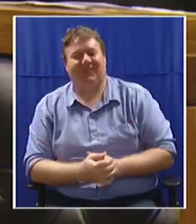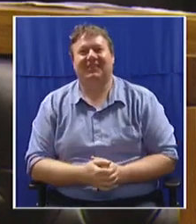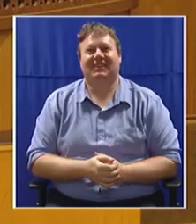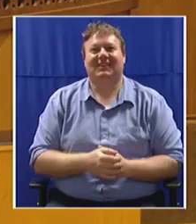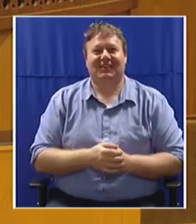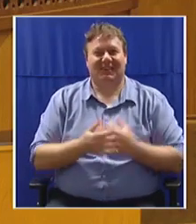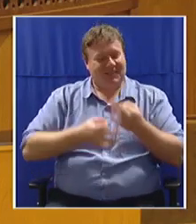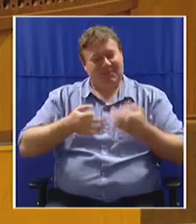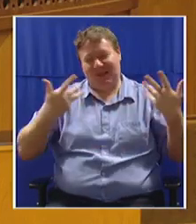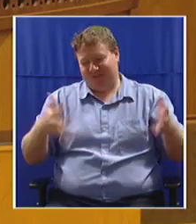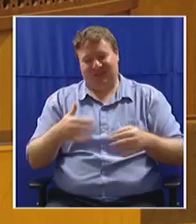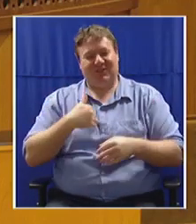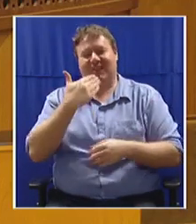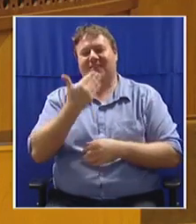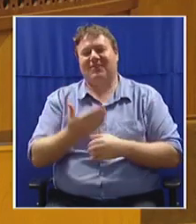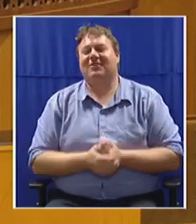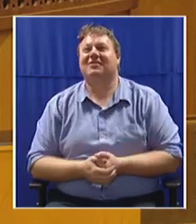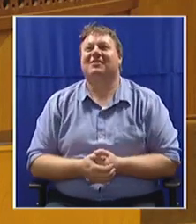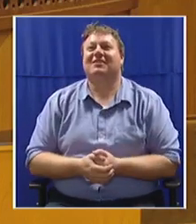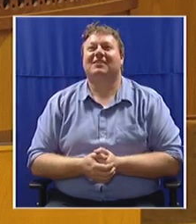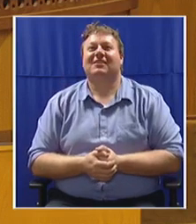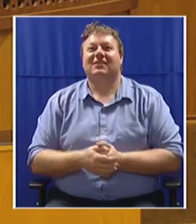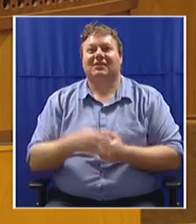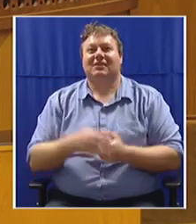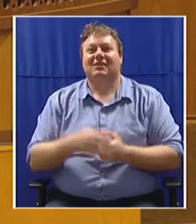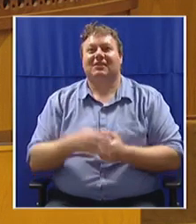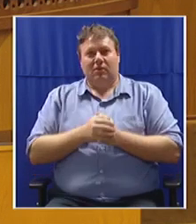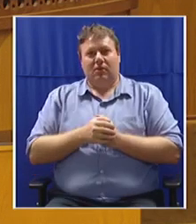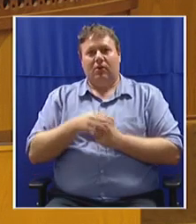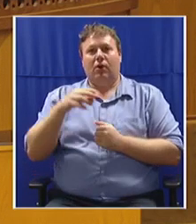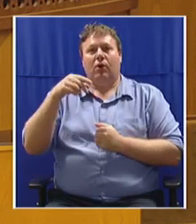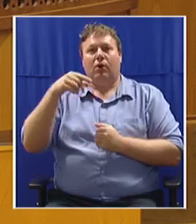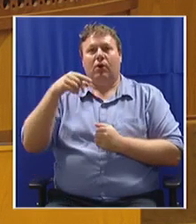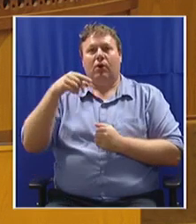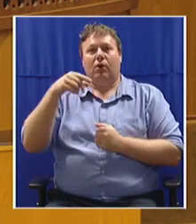I'm fine. Thank you. The Honorable Tsebekulu.